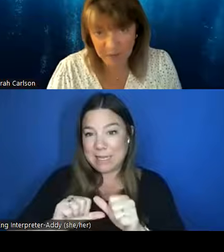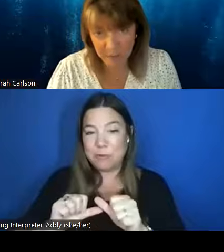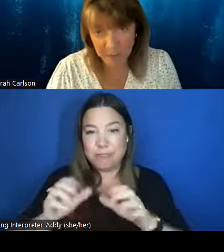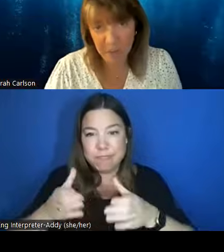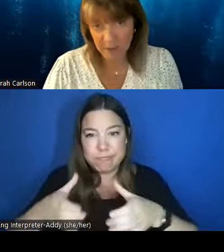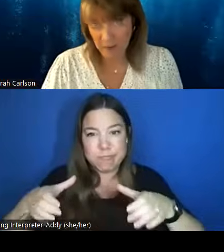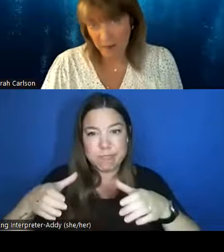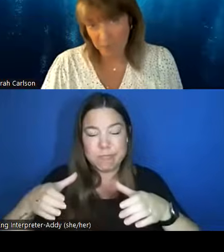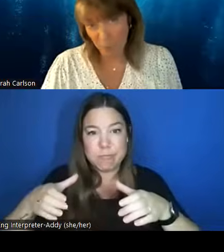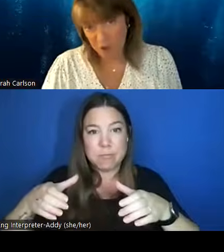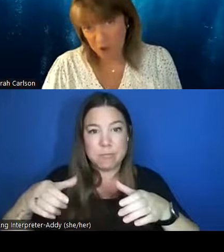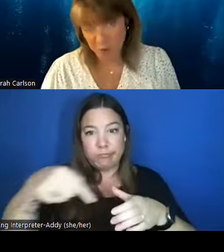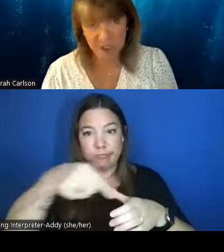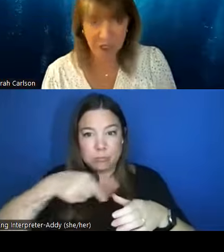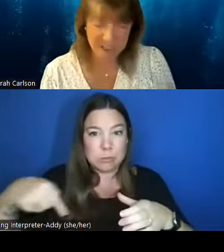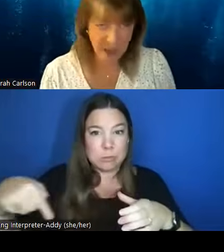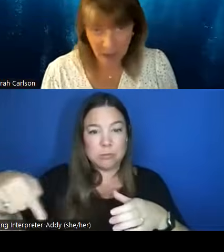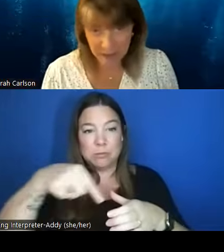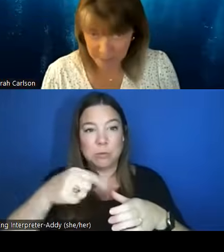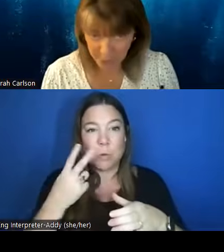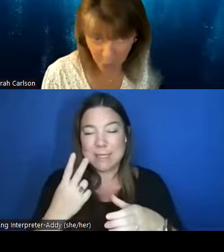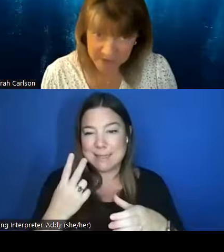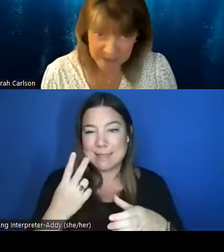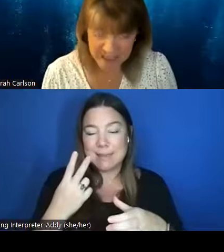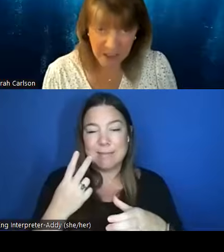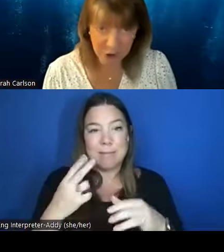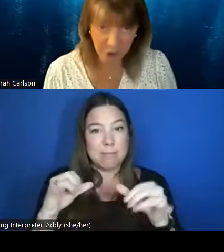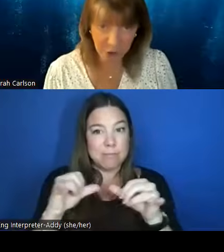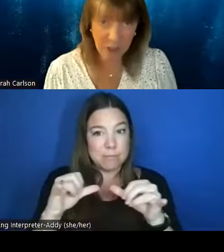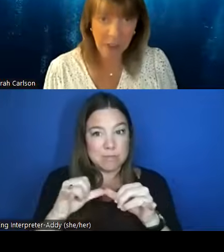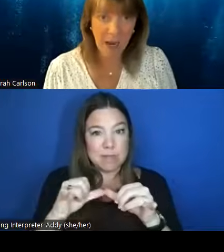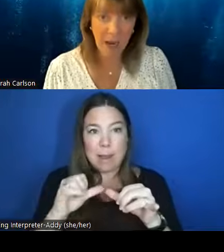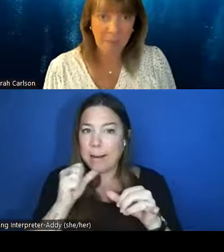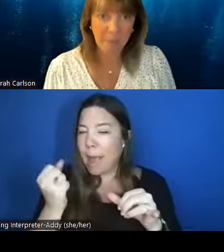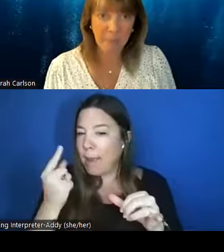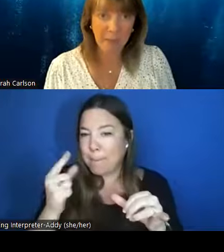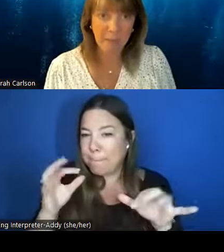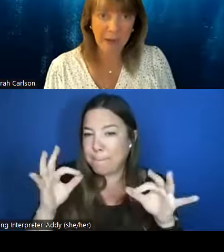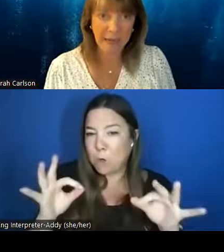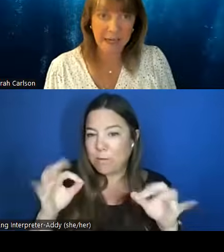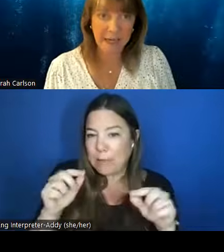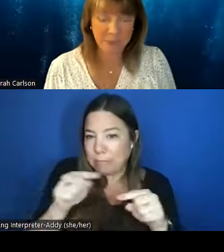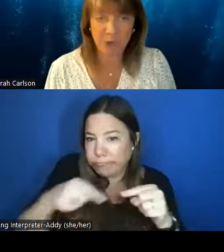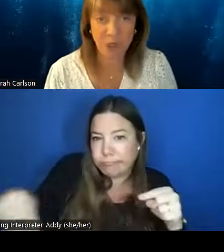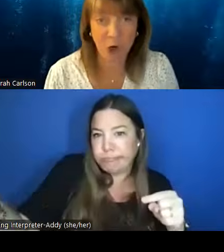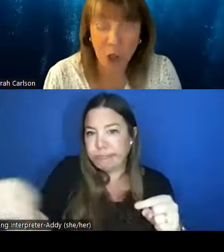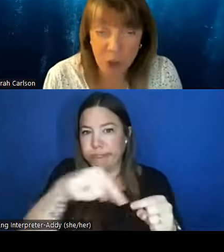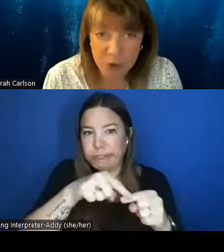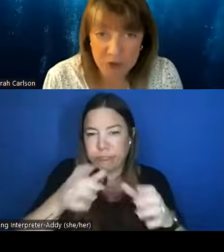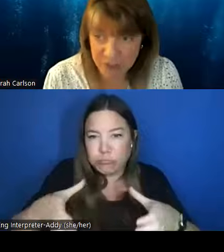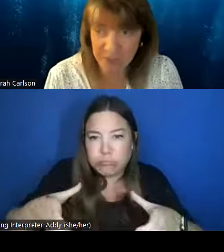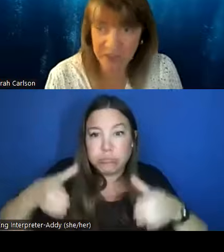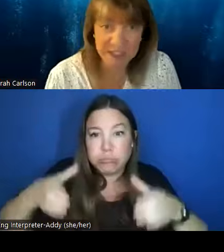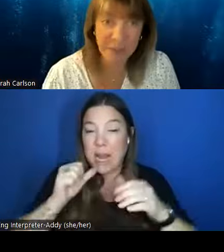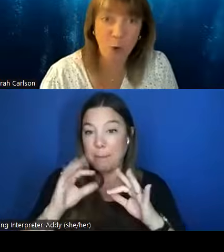one of them, which shows that, it's not a perfect cylinder, but it's pretty darn close